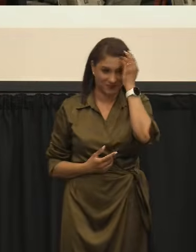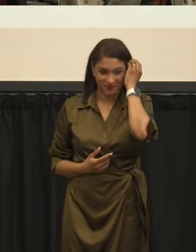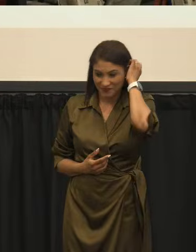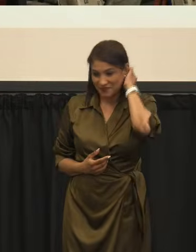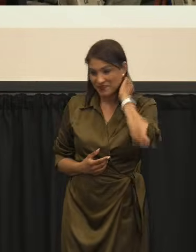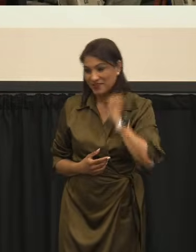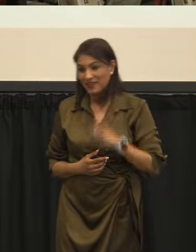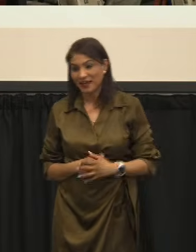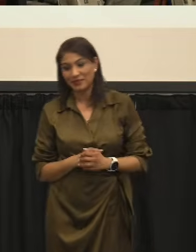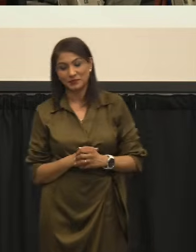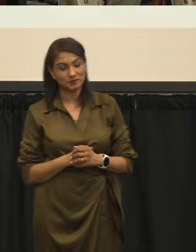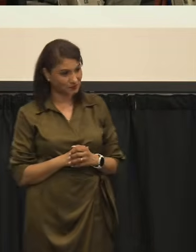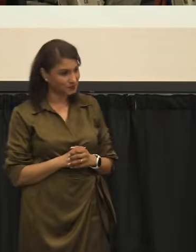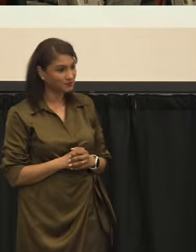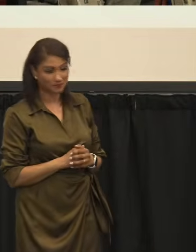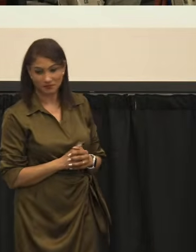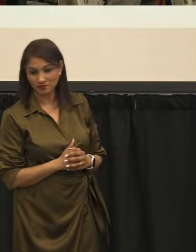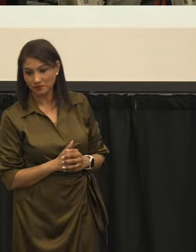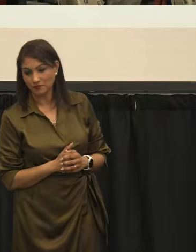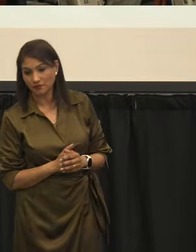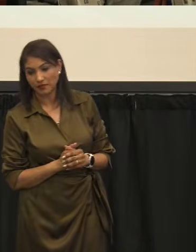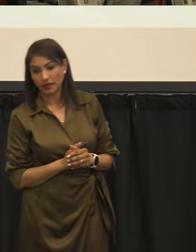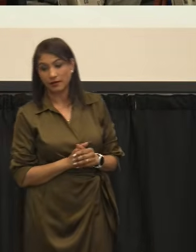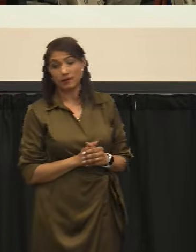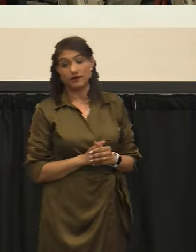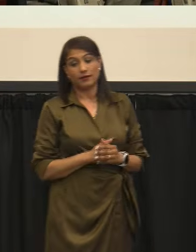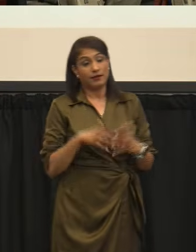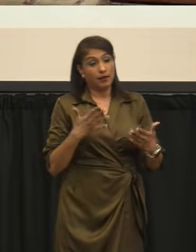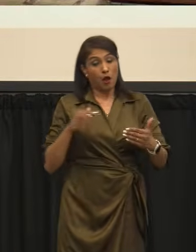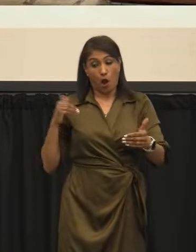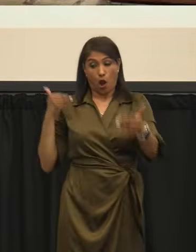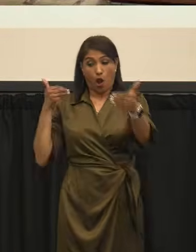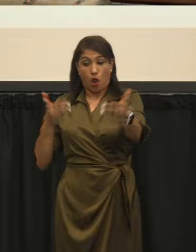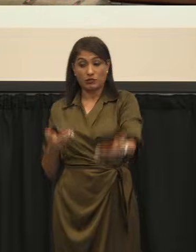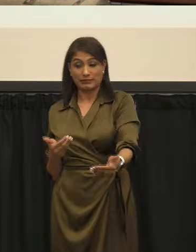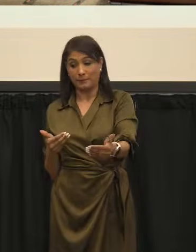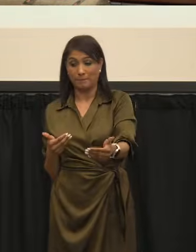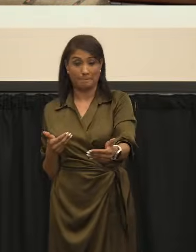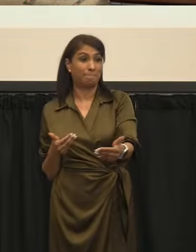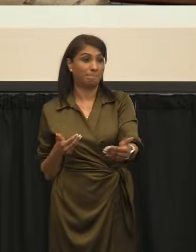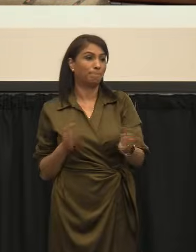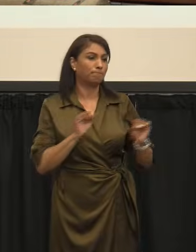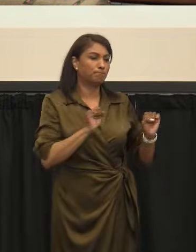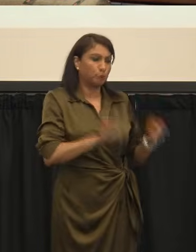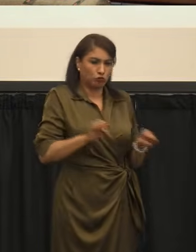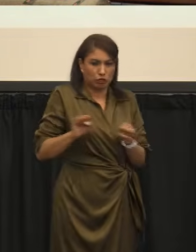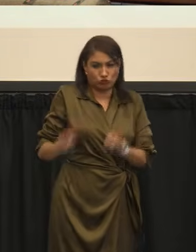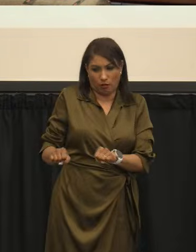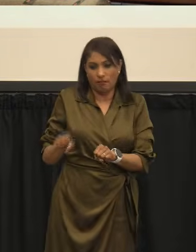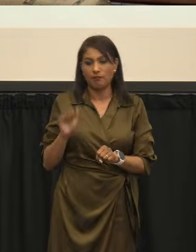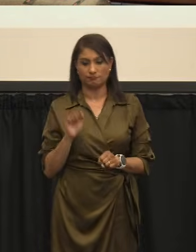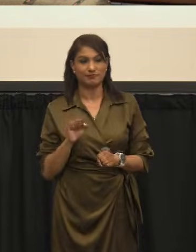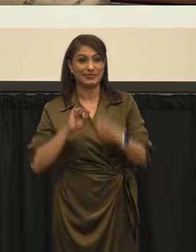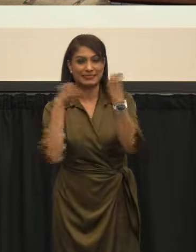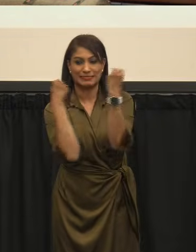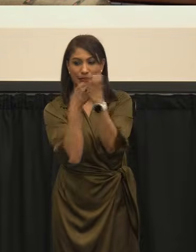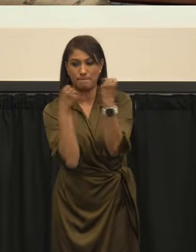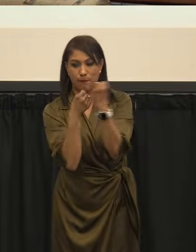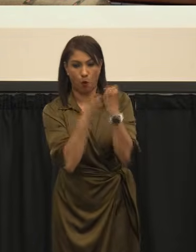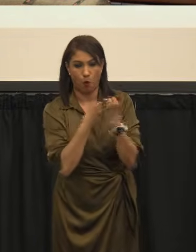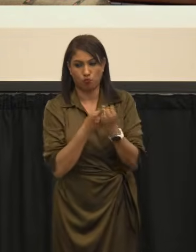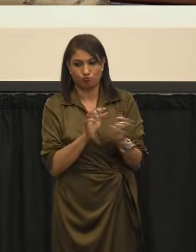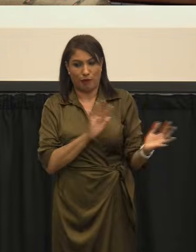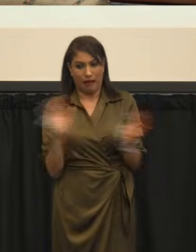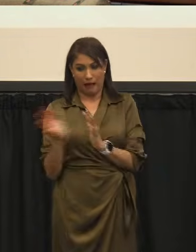take part in and learn more about, also to be included in the sign bank. Long-term and